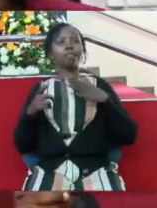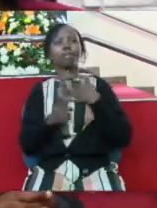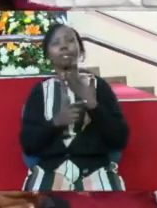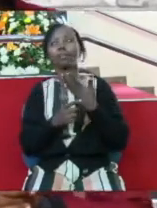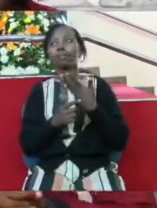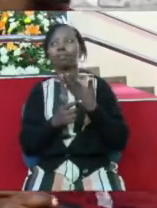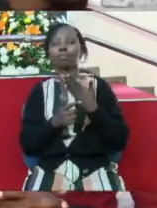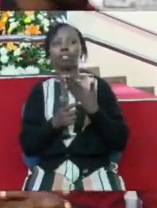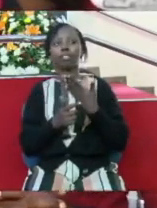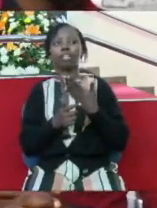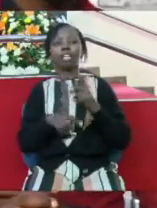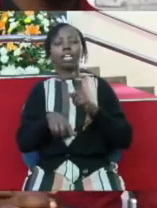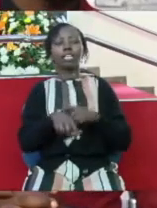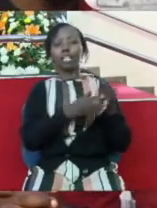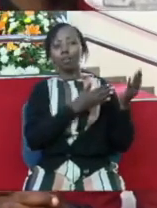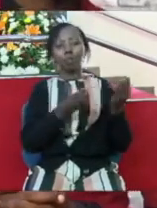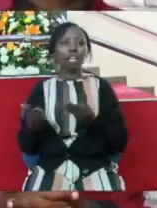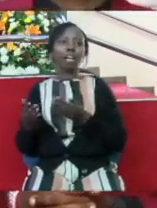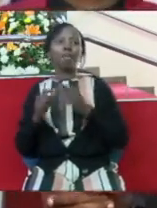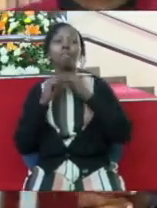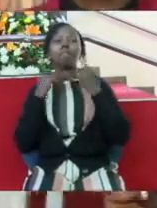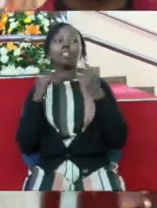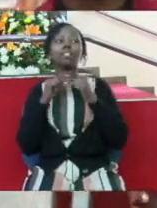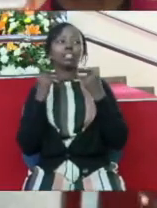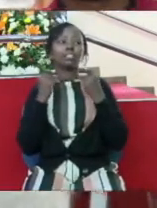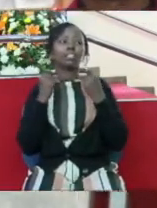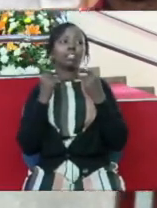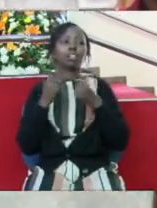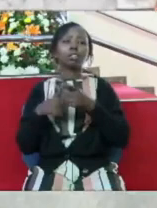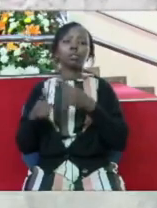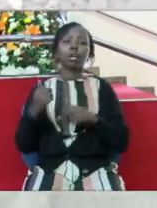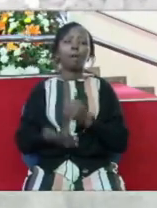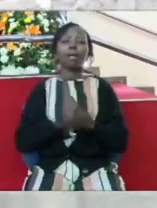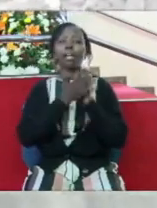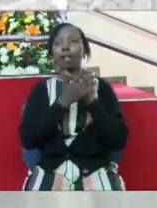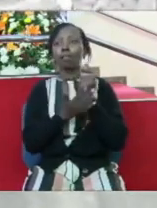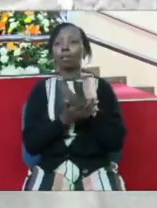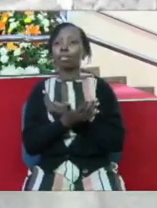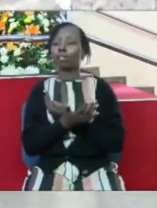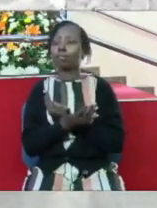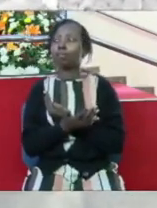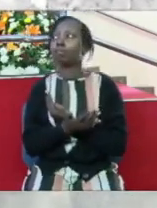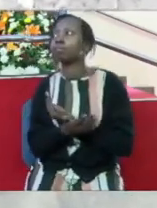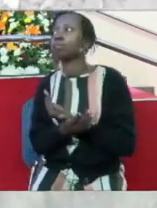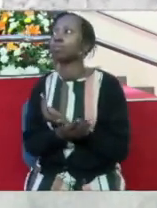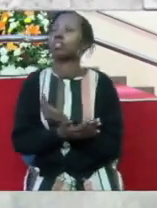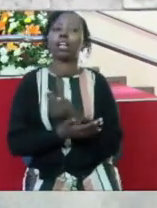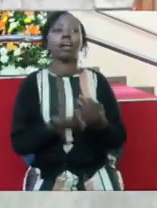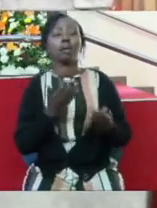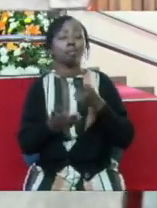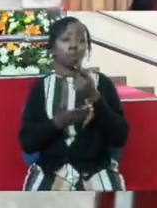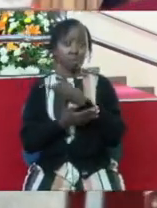yangu. And as we invite the ministry team, tunapowaalika huduma, to just come and help us out. You are there.